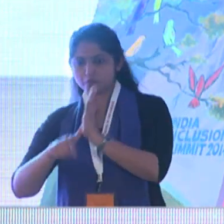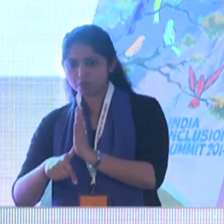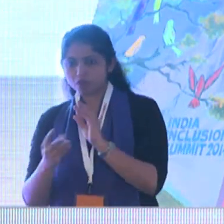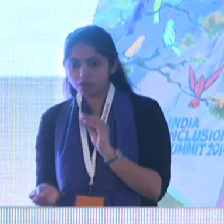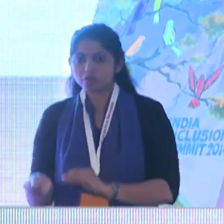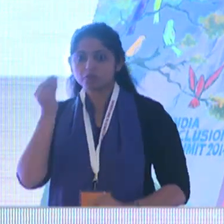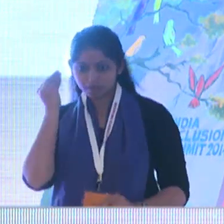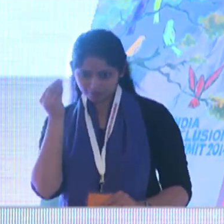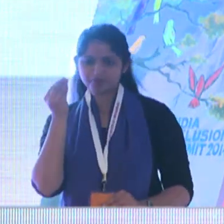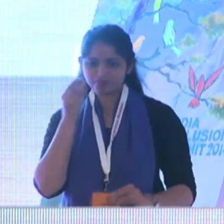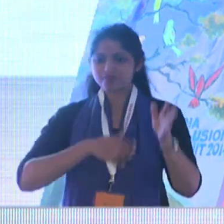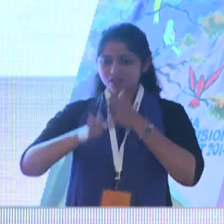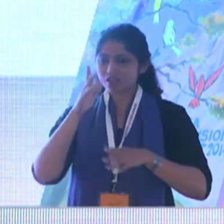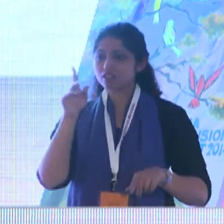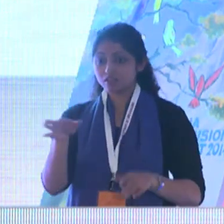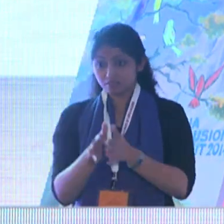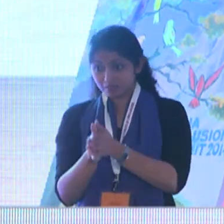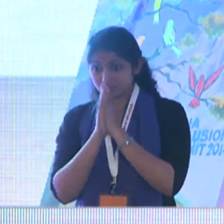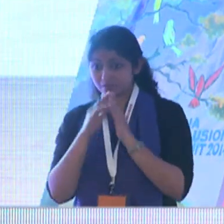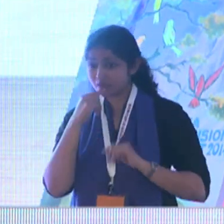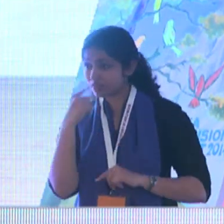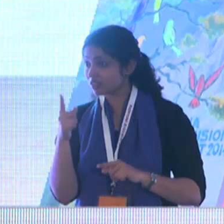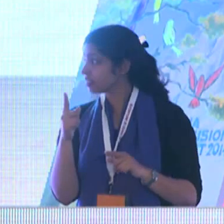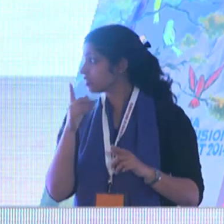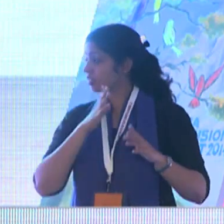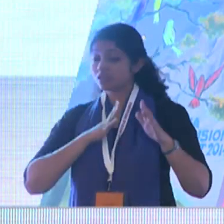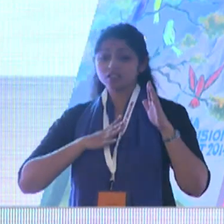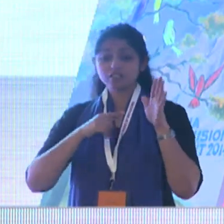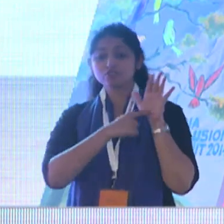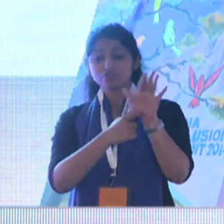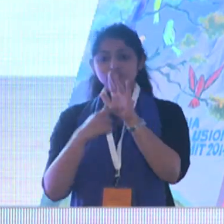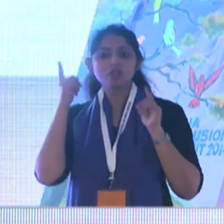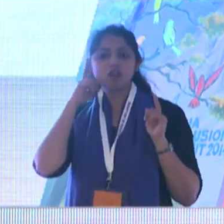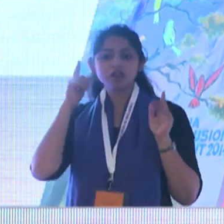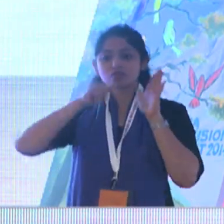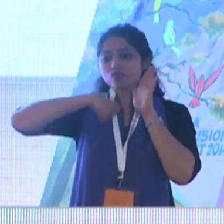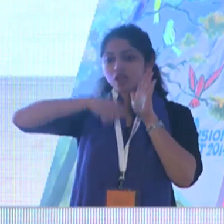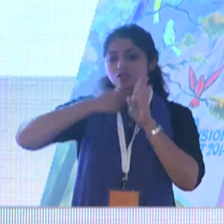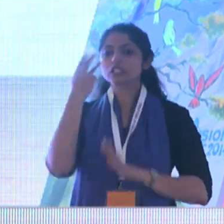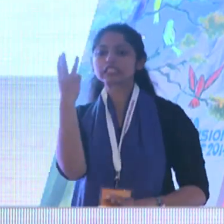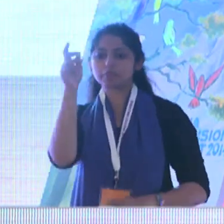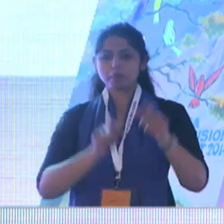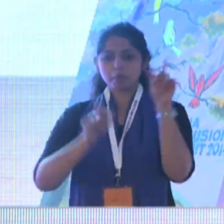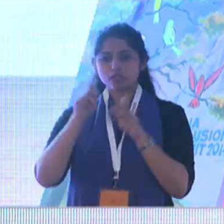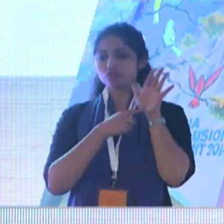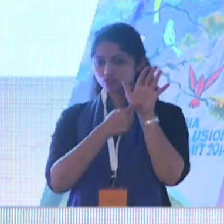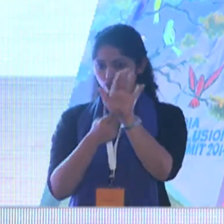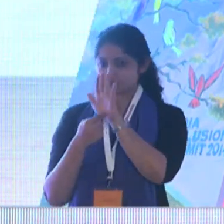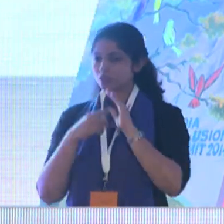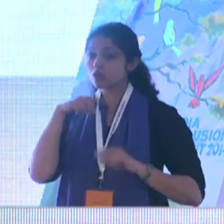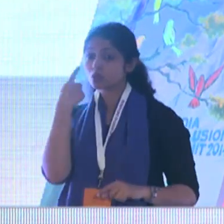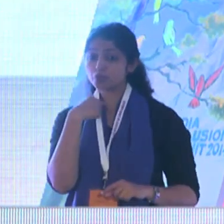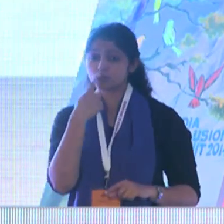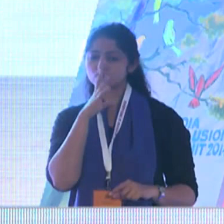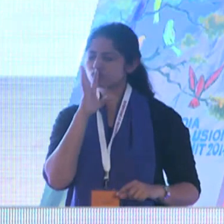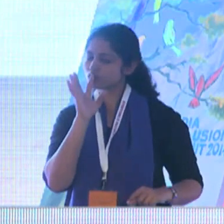want to share with your permission, do I have your permission to play a small audio visual of 3 of the people who are